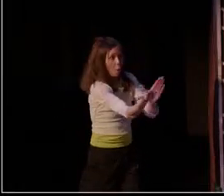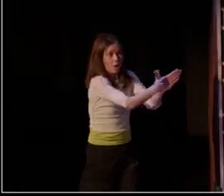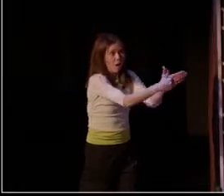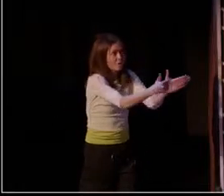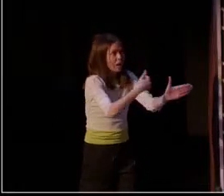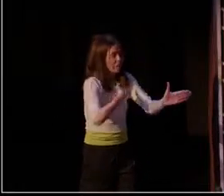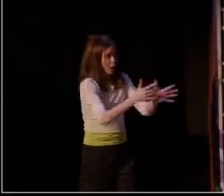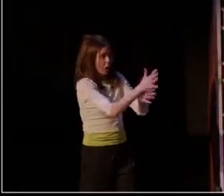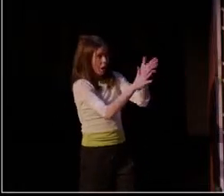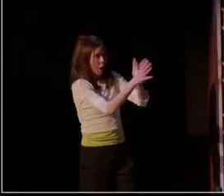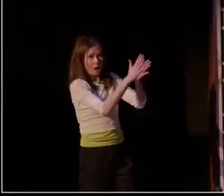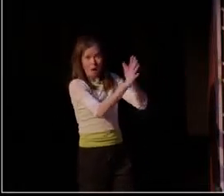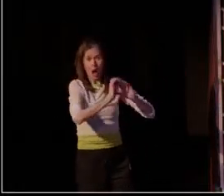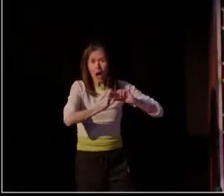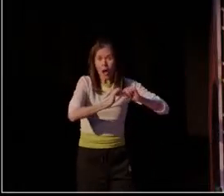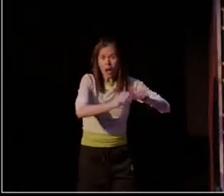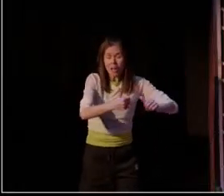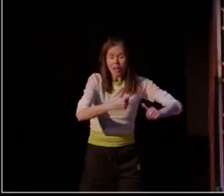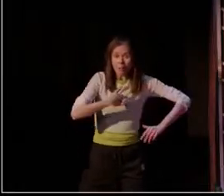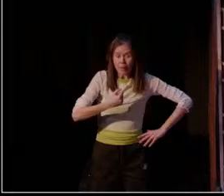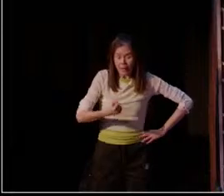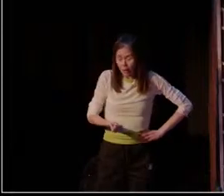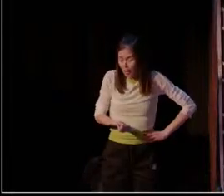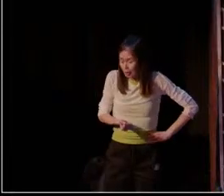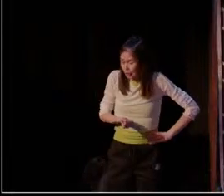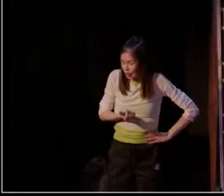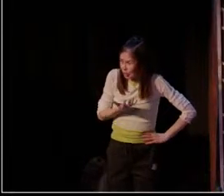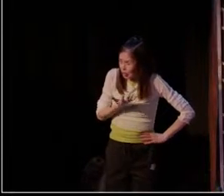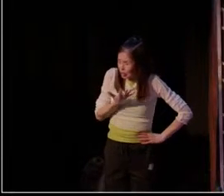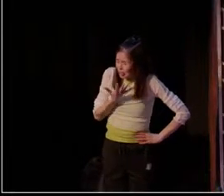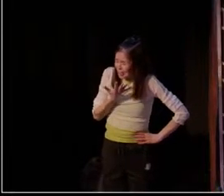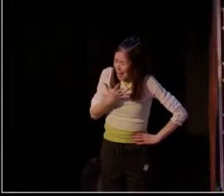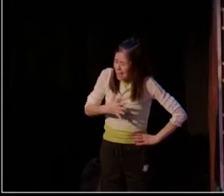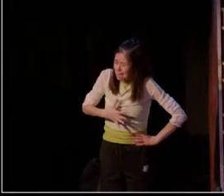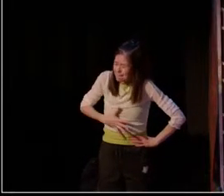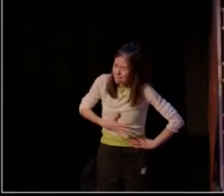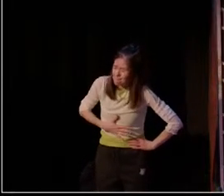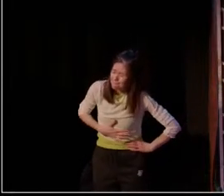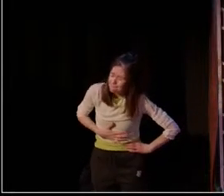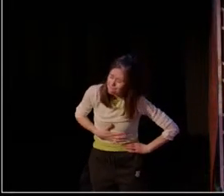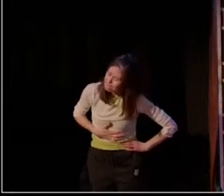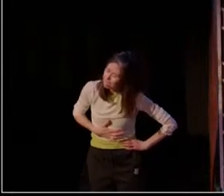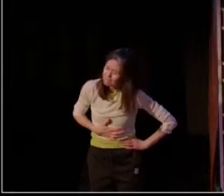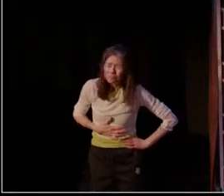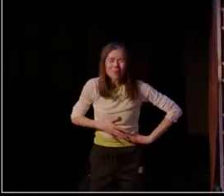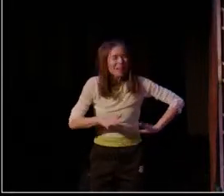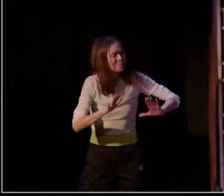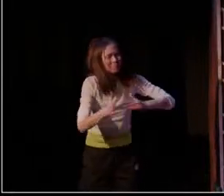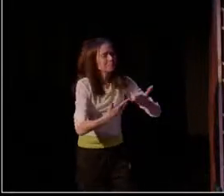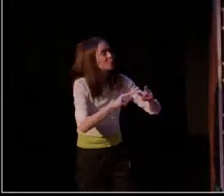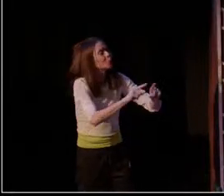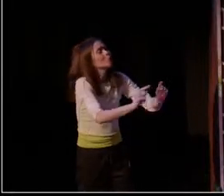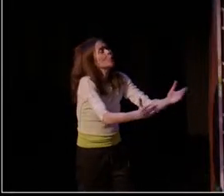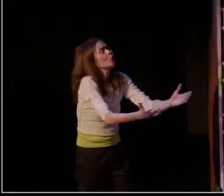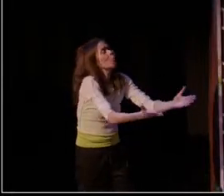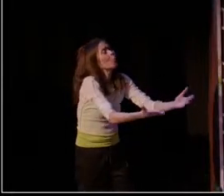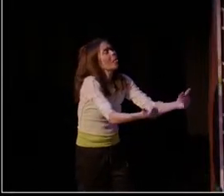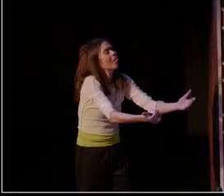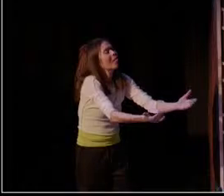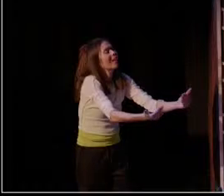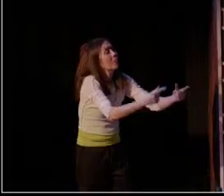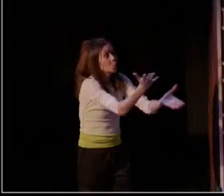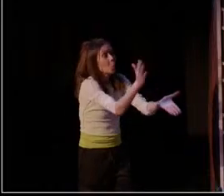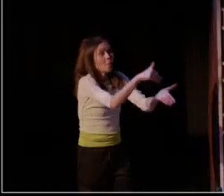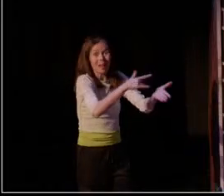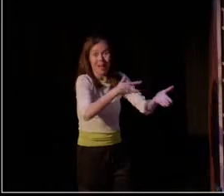kind, serve as a reminder of my shameful neglect. You are most welcome here, like a springtime on the